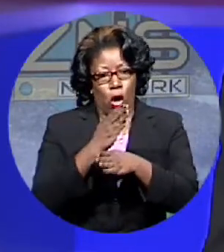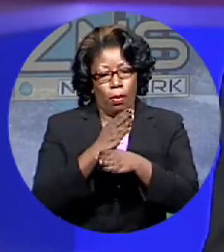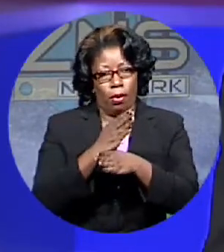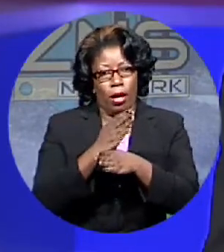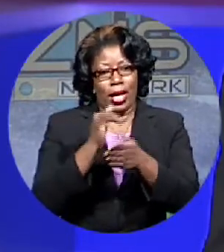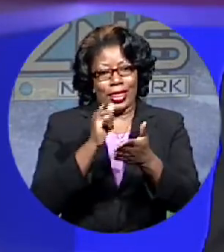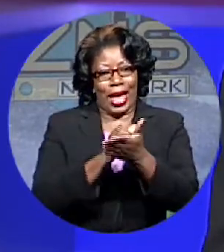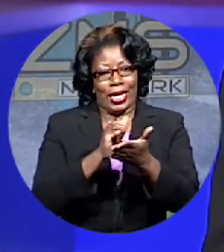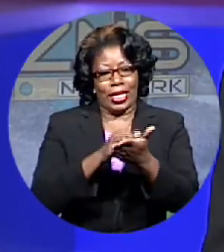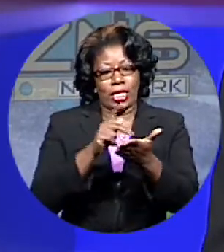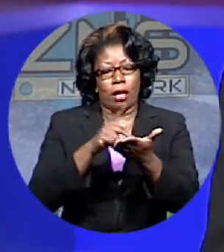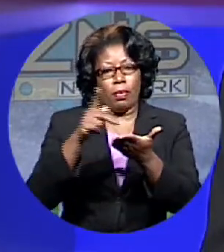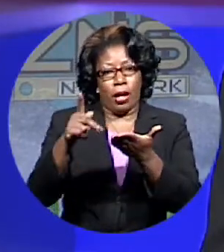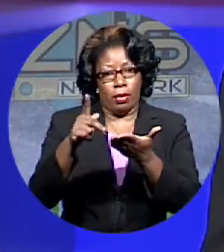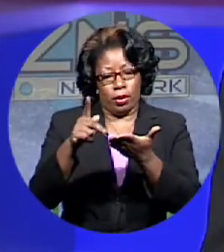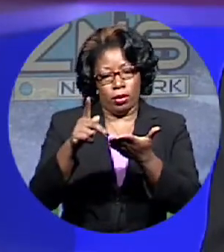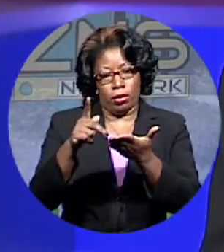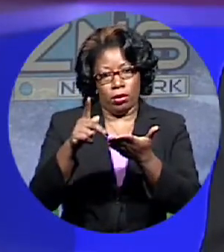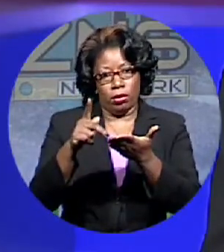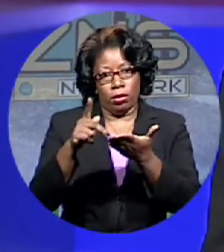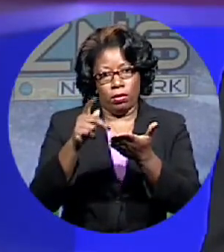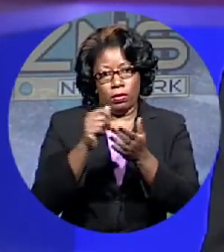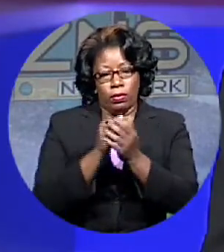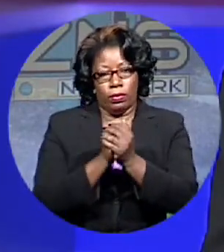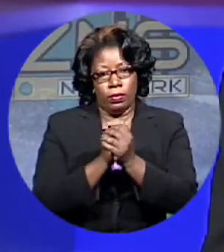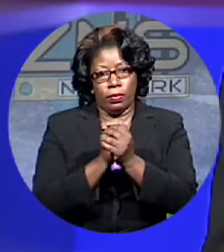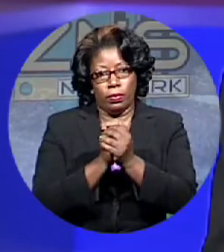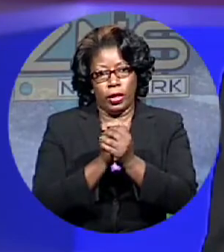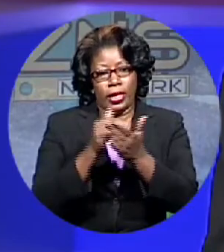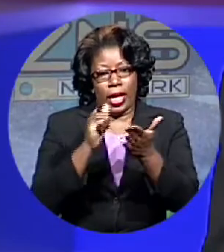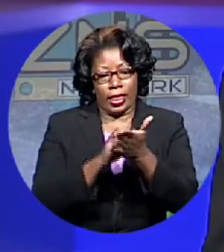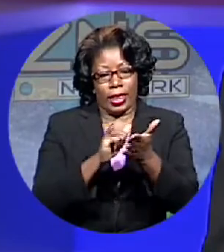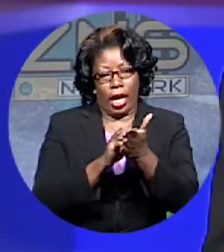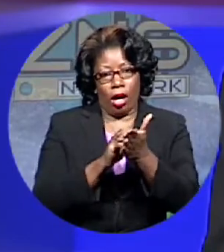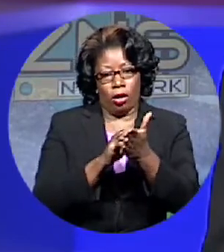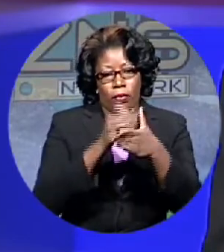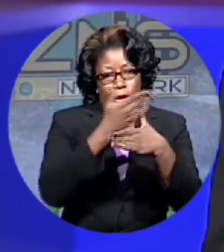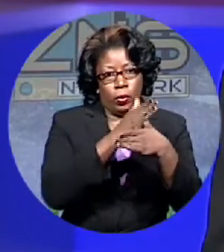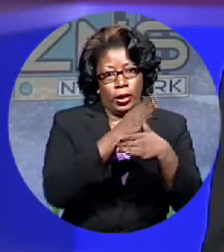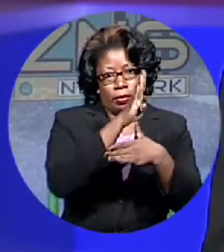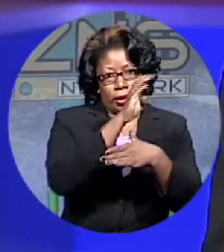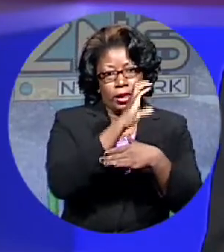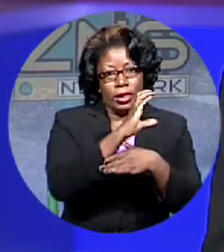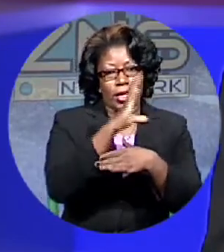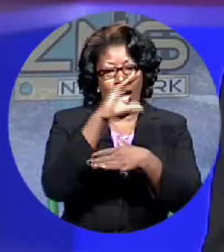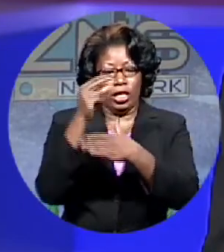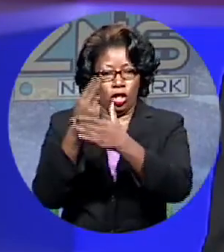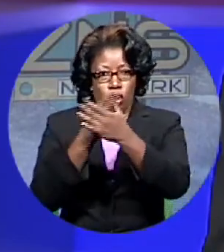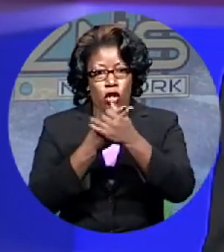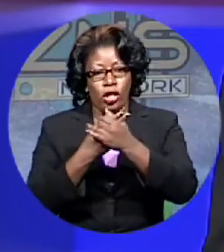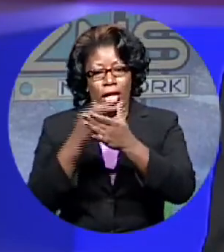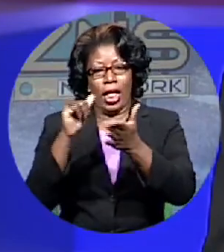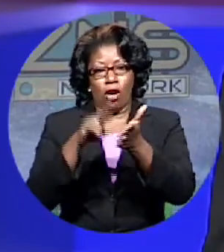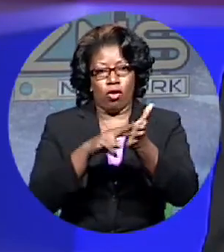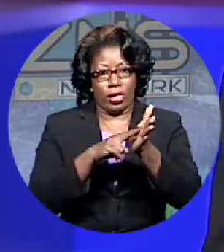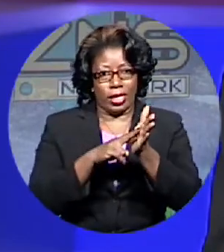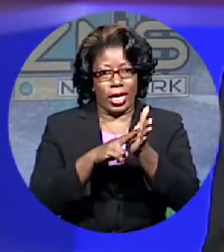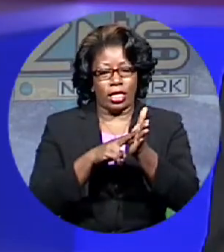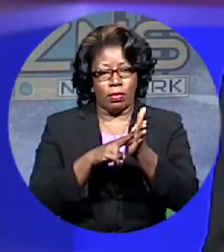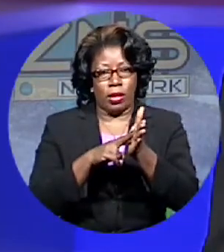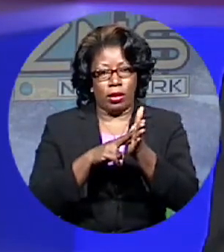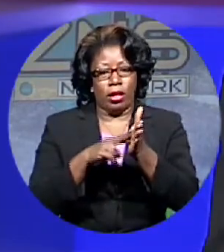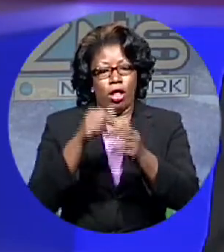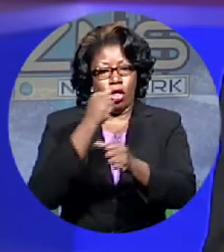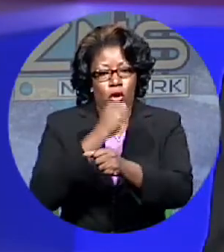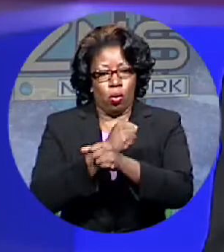replacement mechanism. His comments come in light of the dispute between the Bahamas Electricity Corporation and the unions that represent its employees